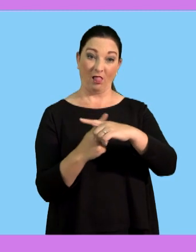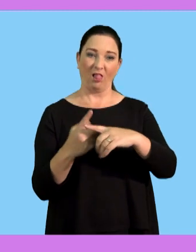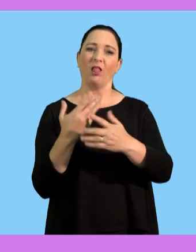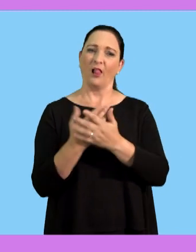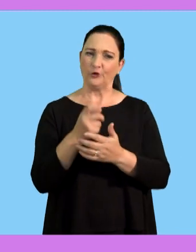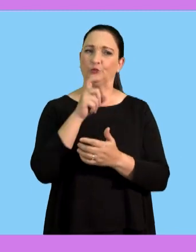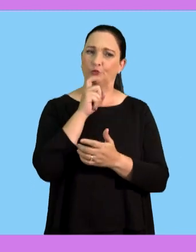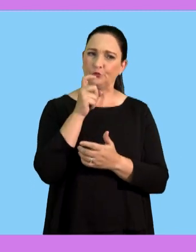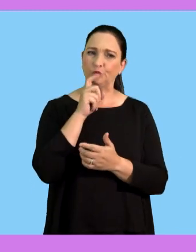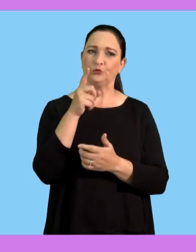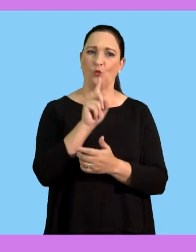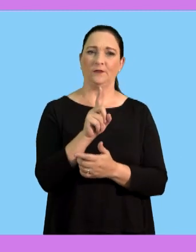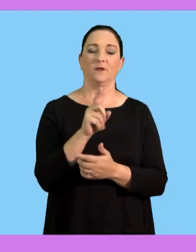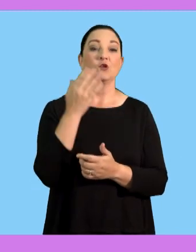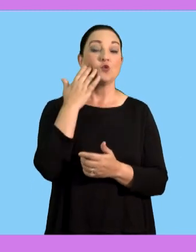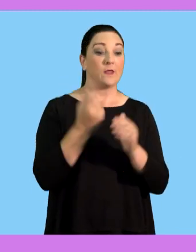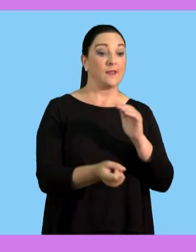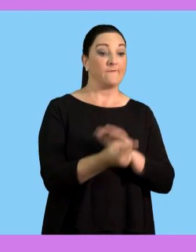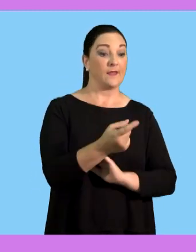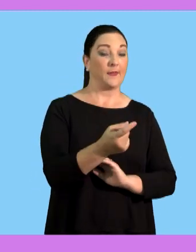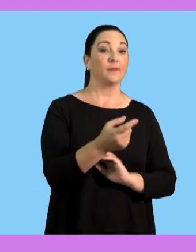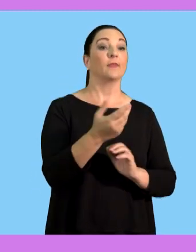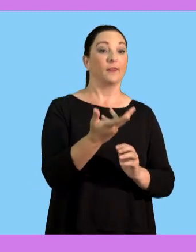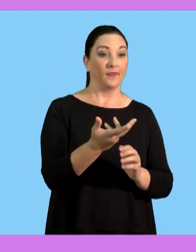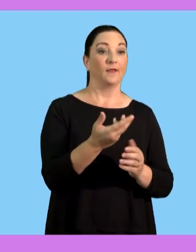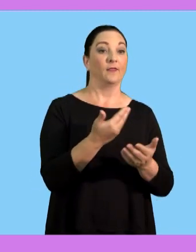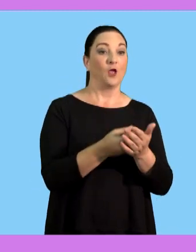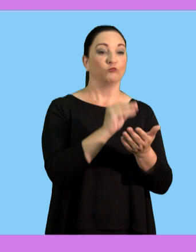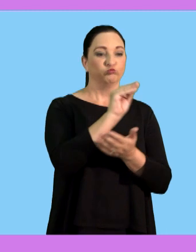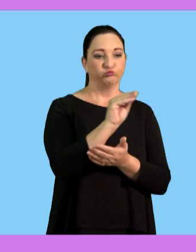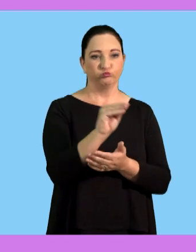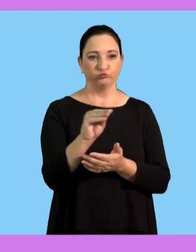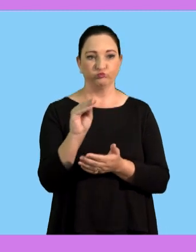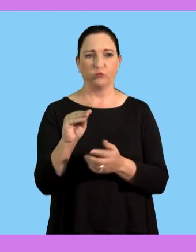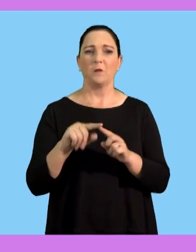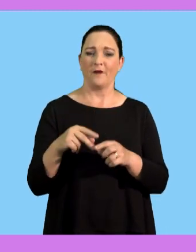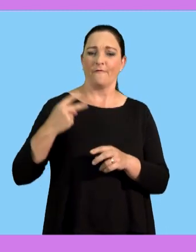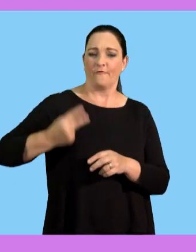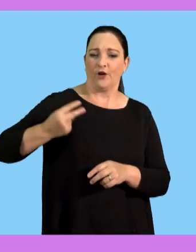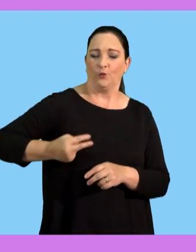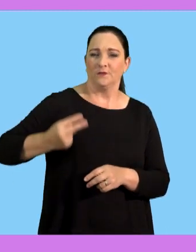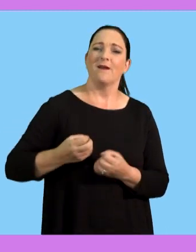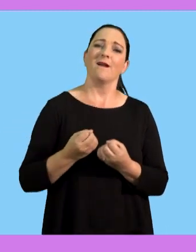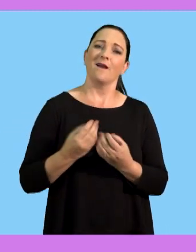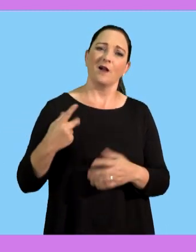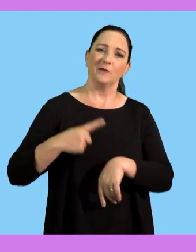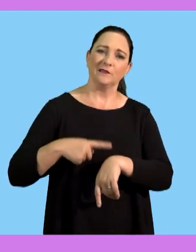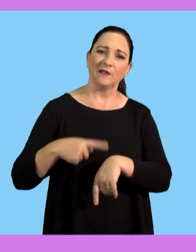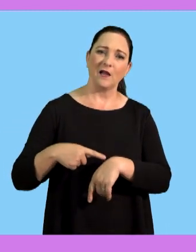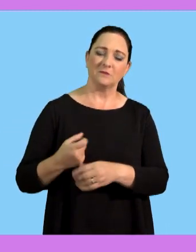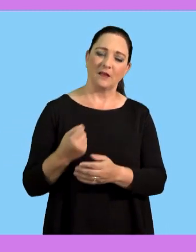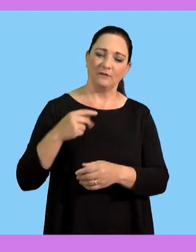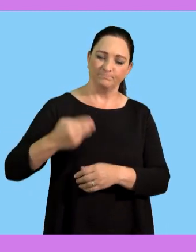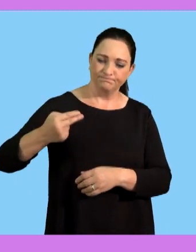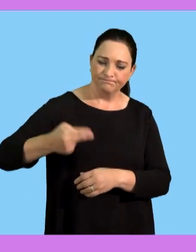be used to plot the probability of an event happening. And then we also indicated here, frequency is the number of